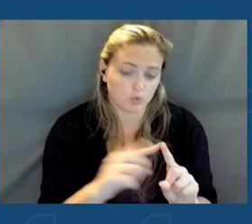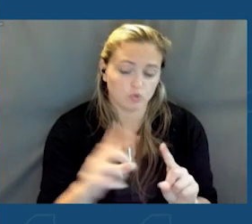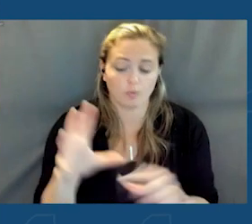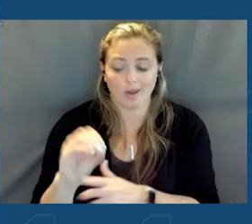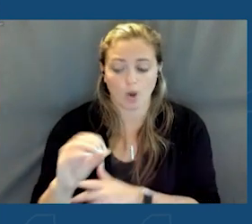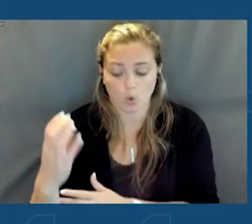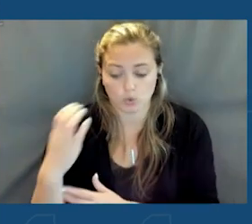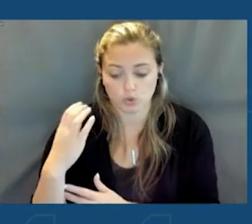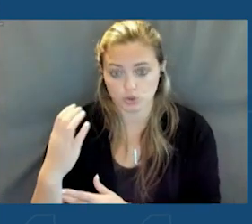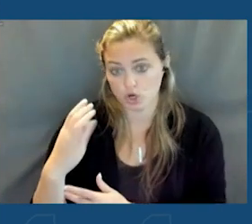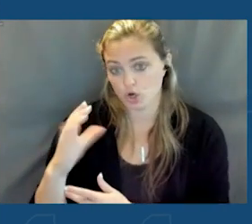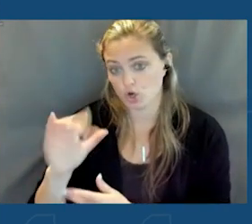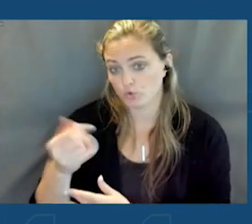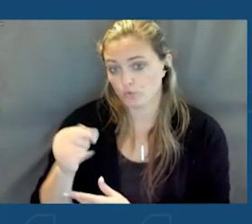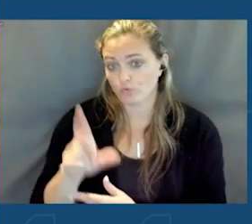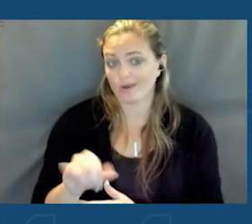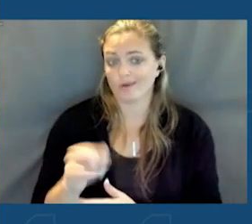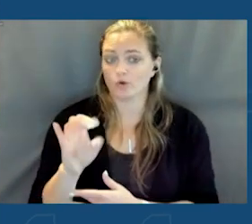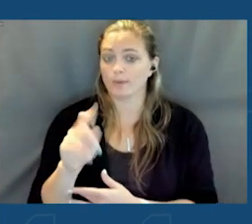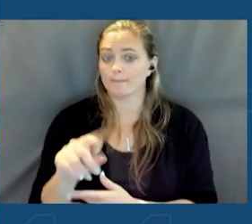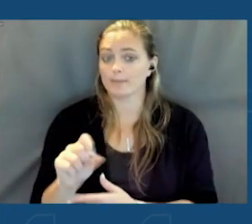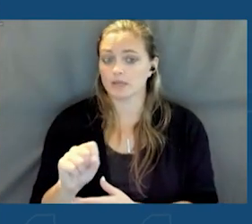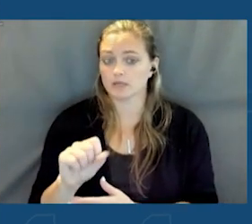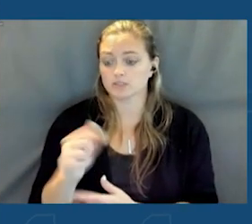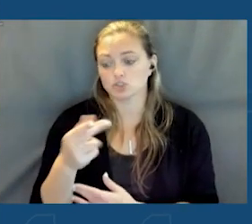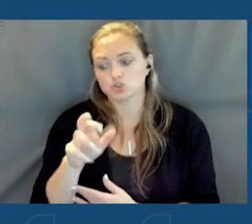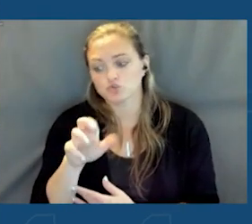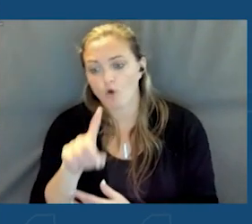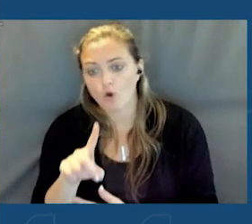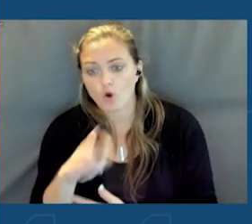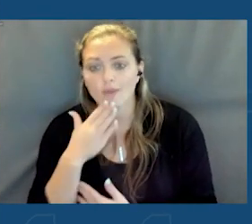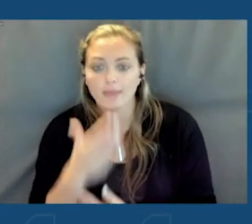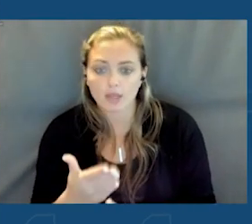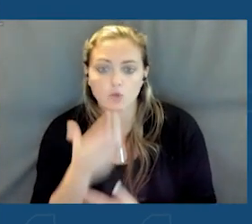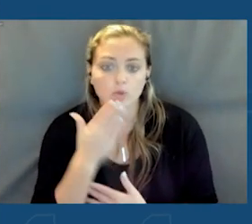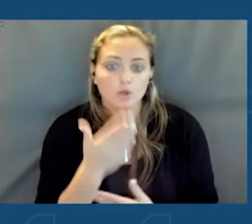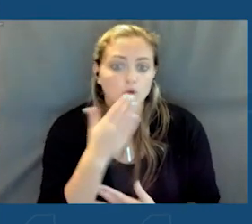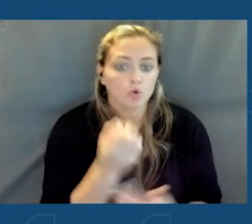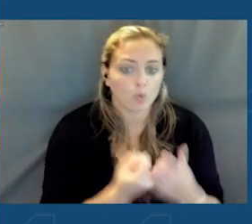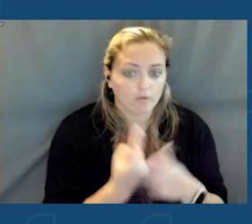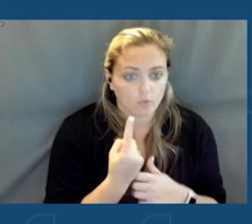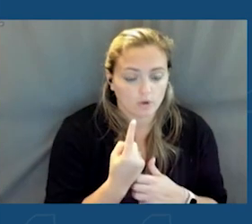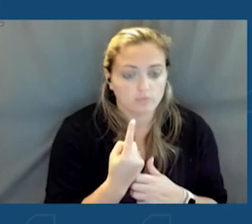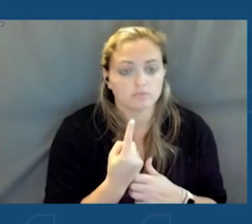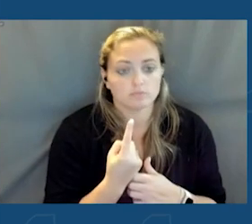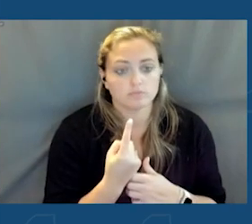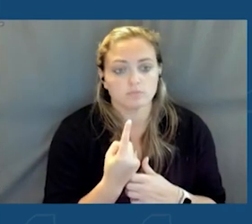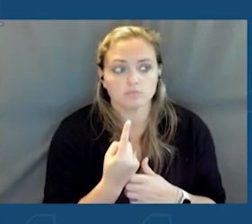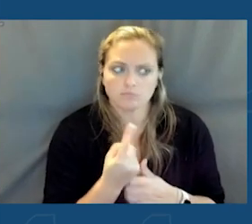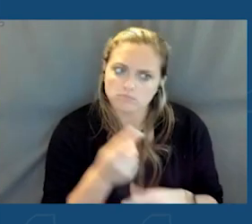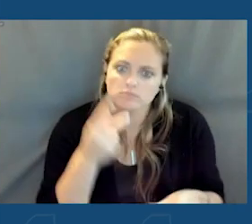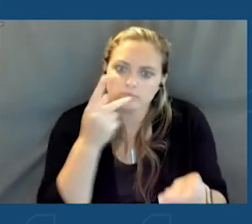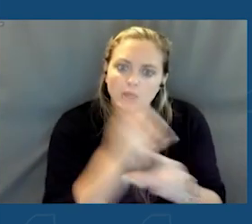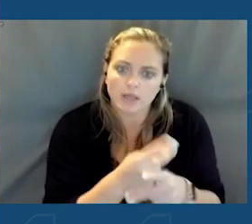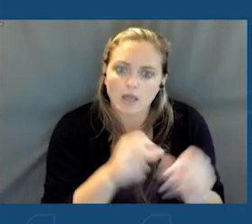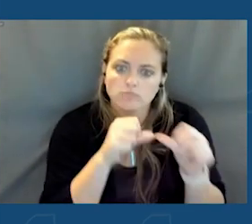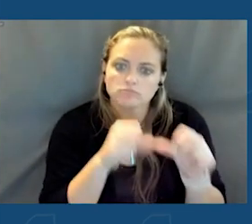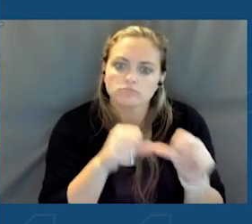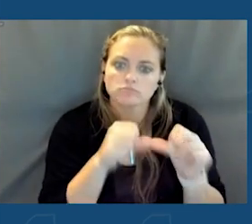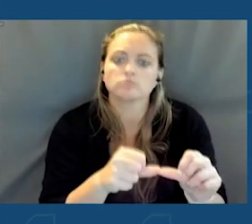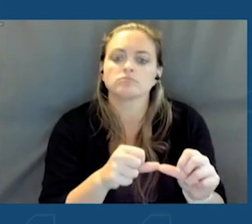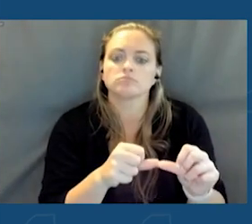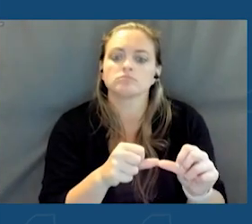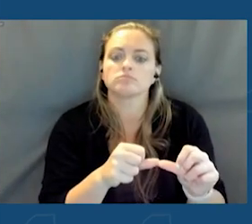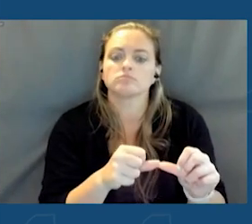Gregory Meeks, thank you. To Gerard, thank you. Thank you to everyone who kept this going, who took a leap of